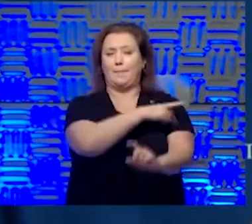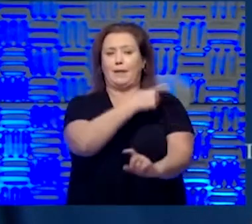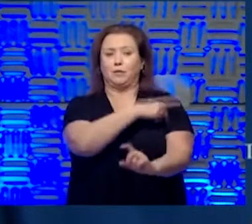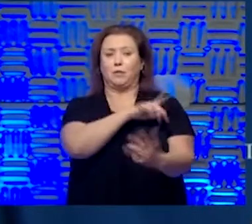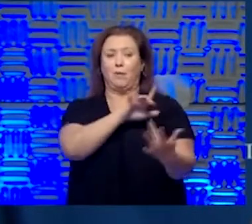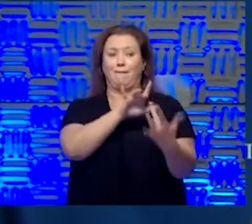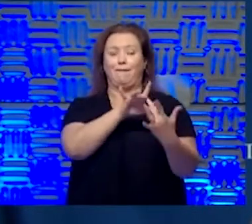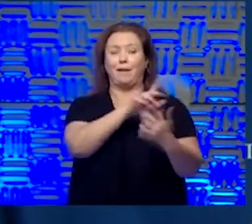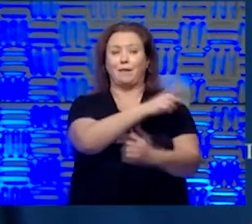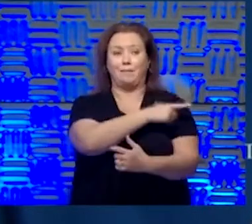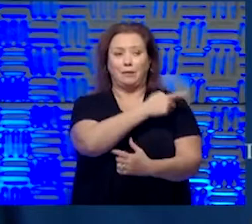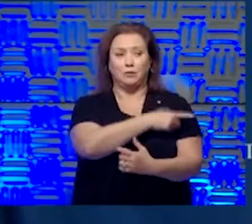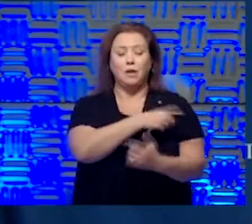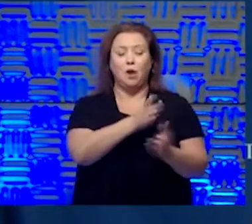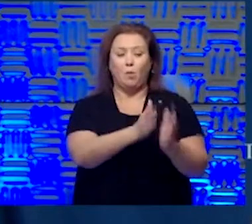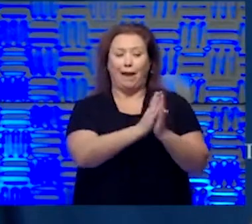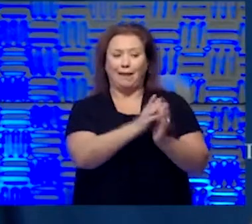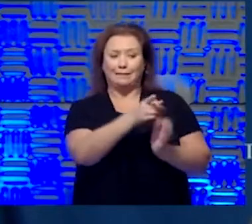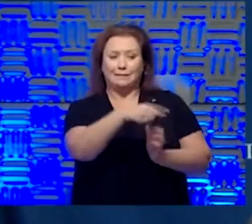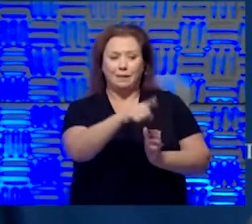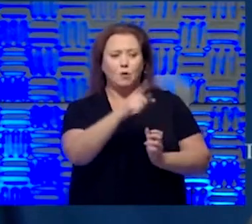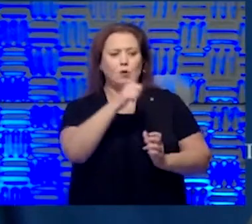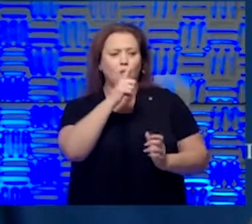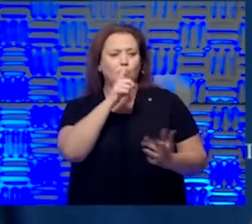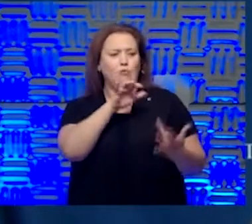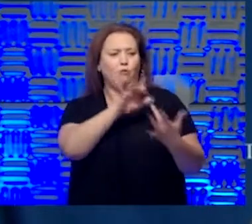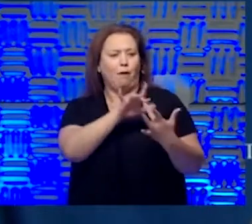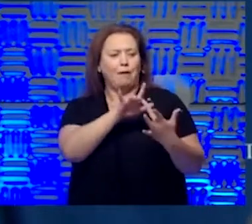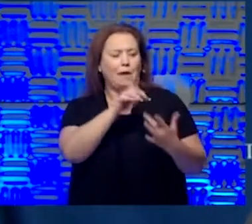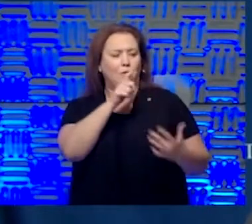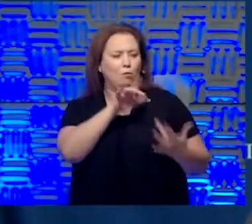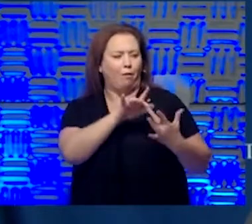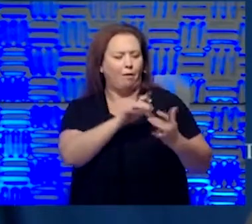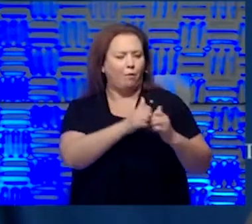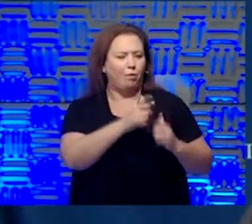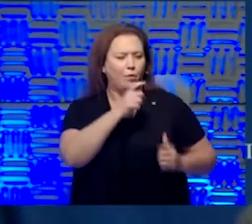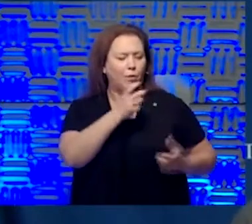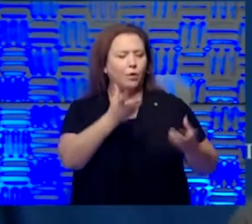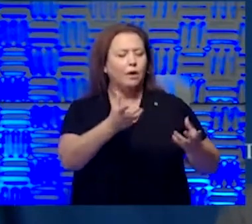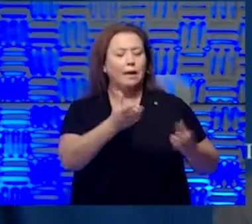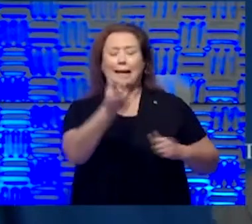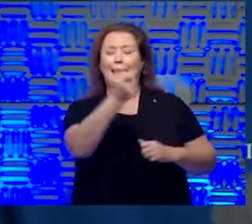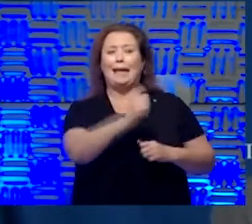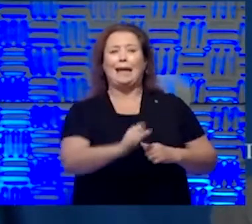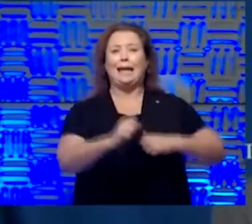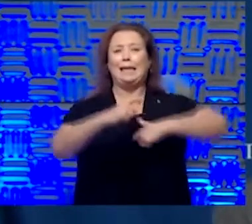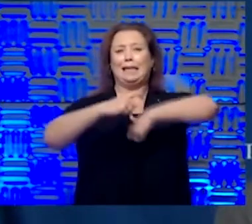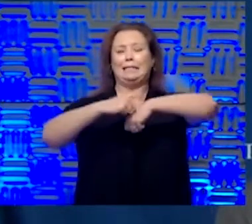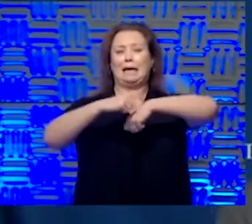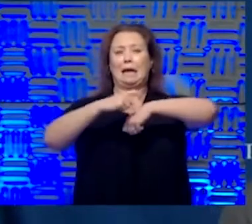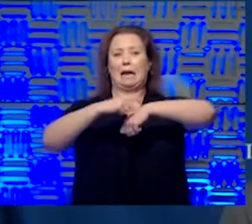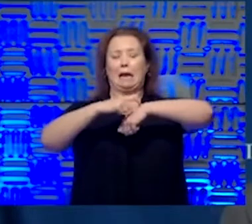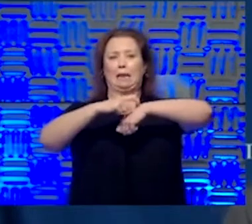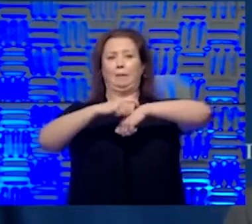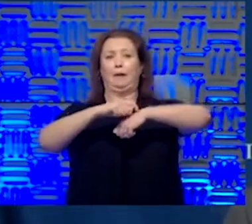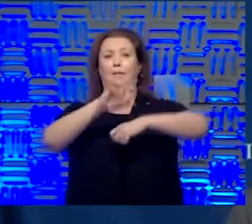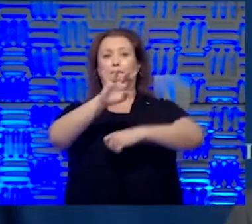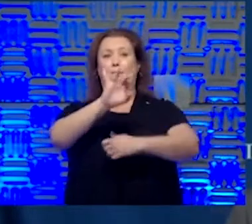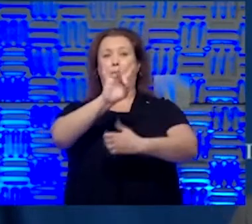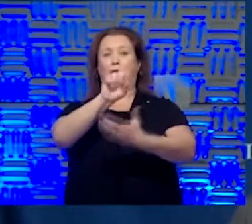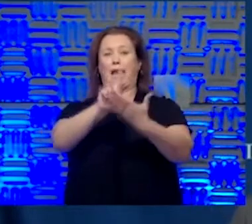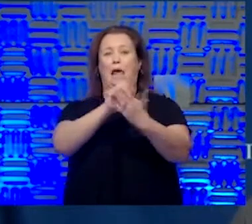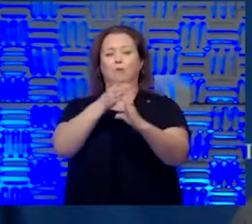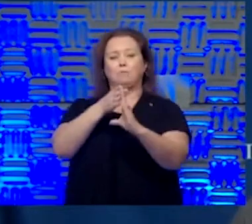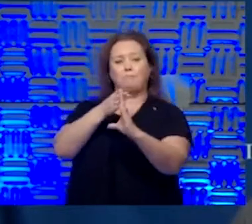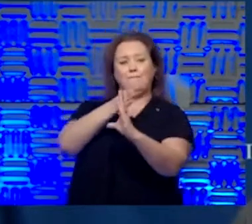of that individual. We figure out who all they've had close contact with. Anytime to the 48 hours before they